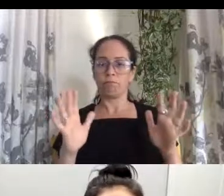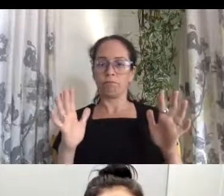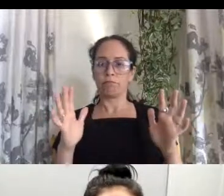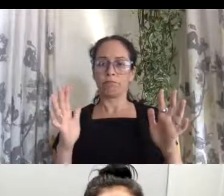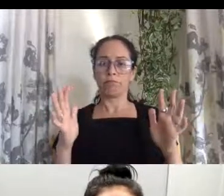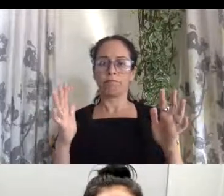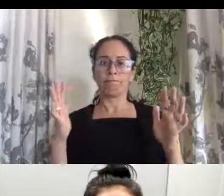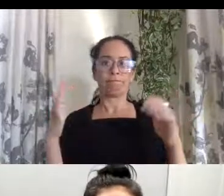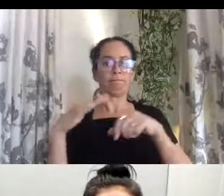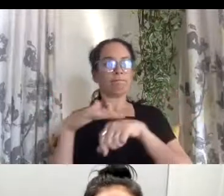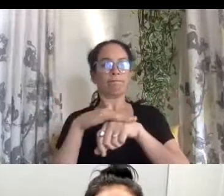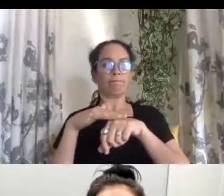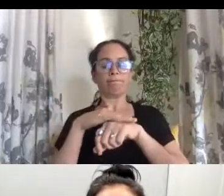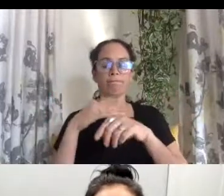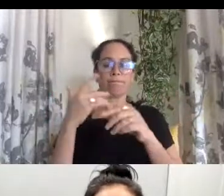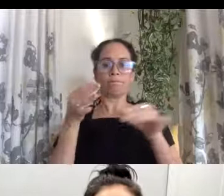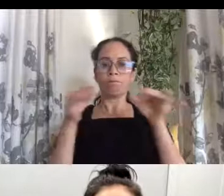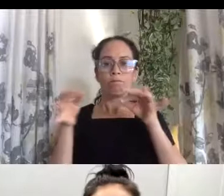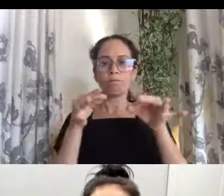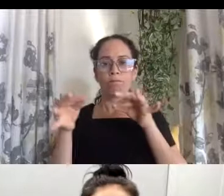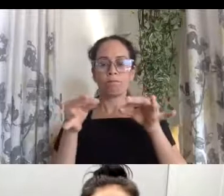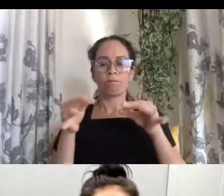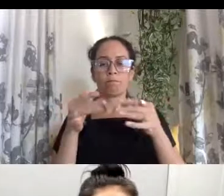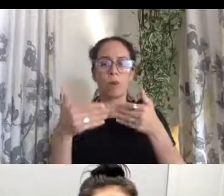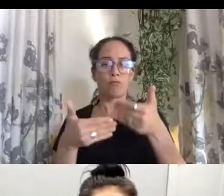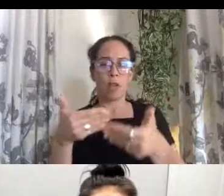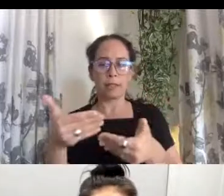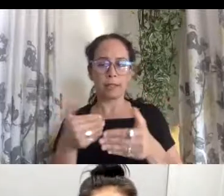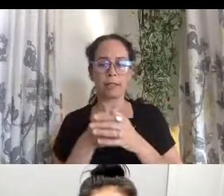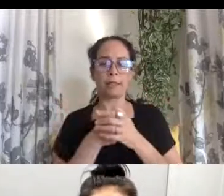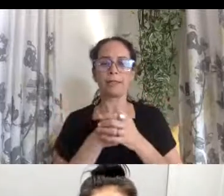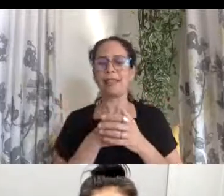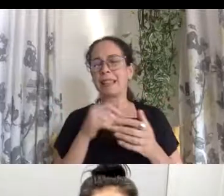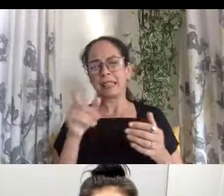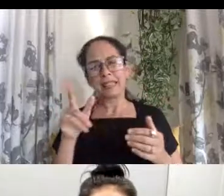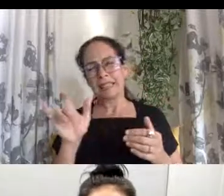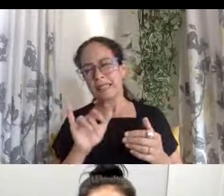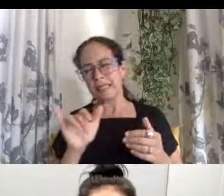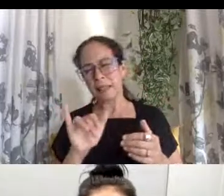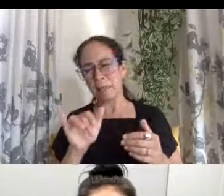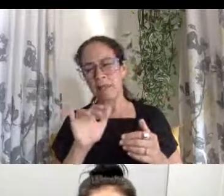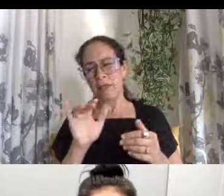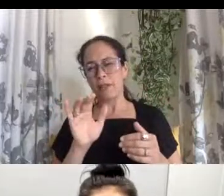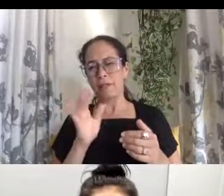what the process would look like. Very similar to what you guys are doing already at the home setting,